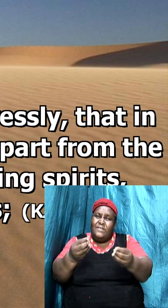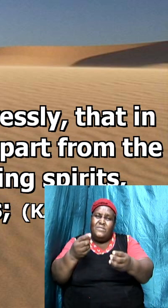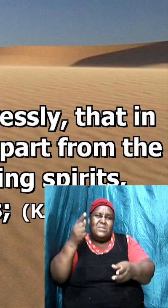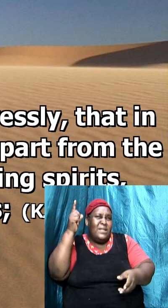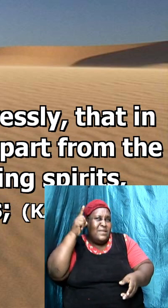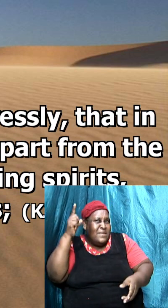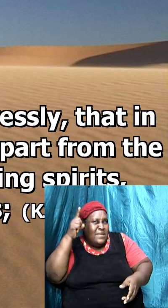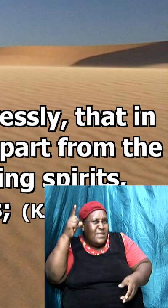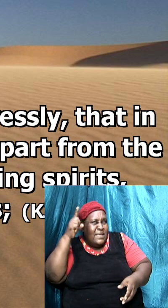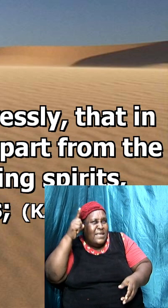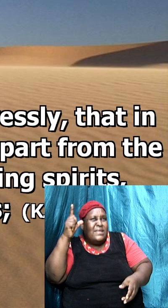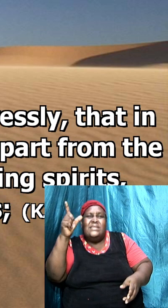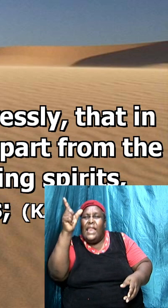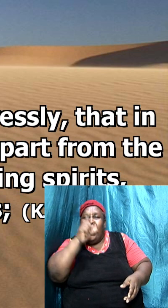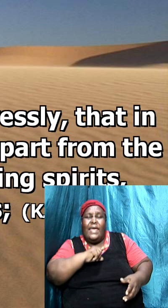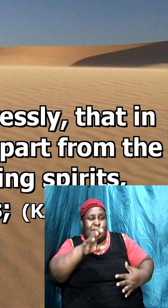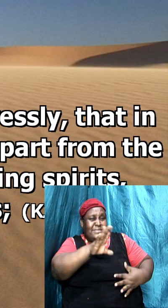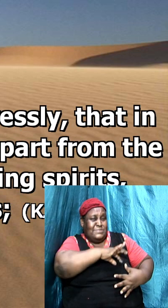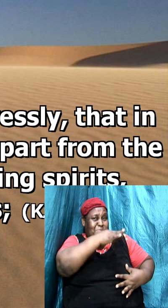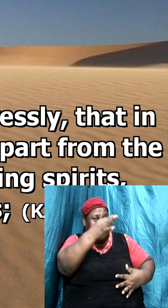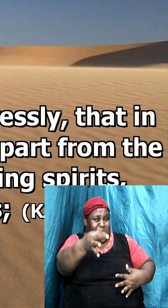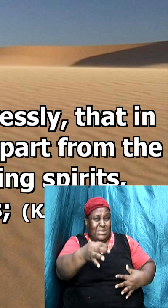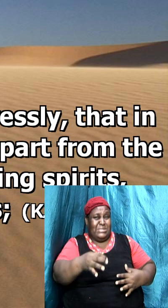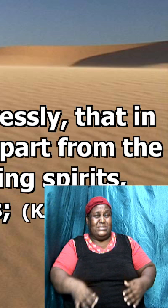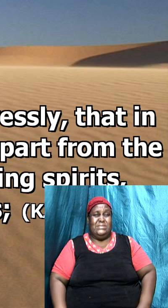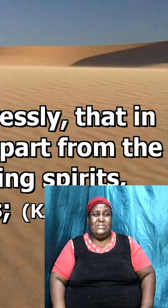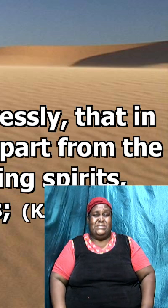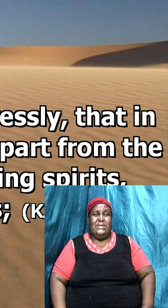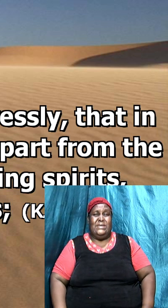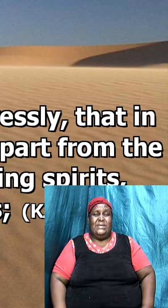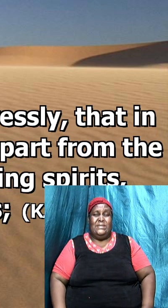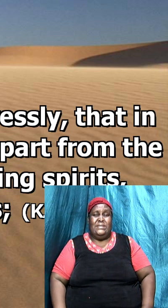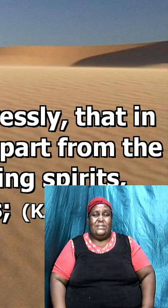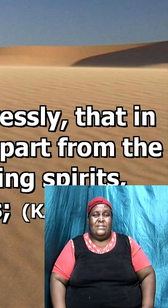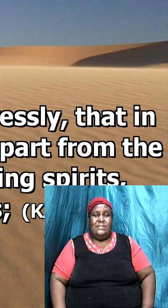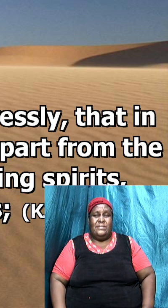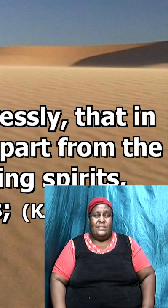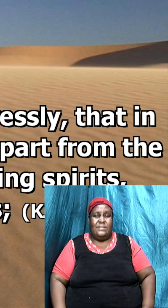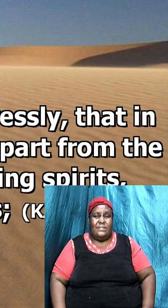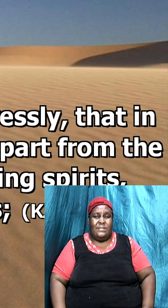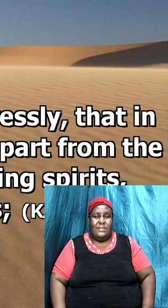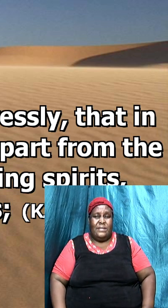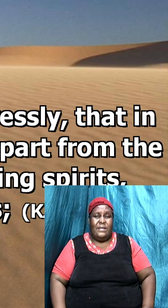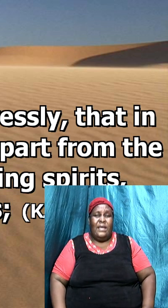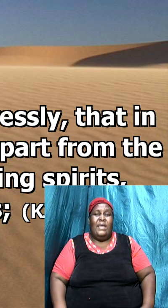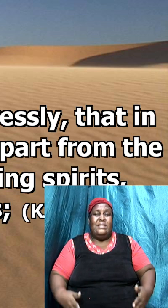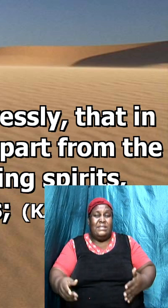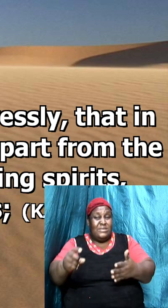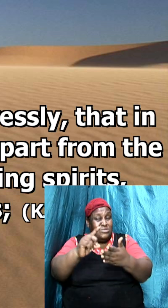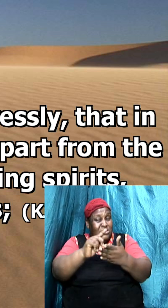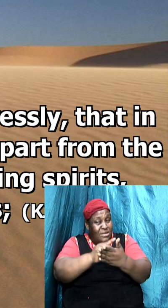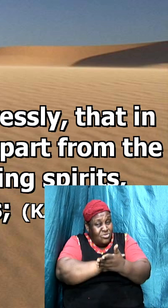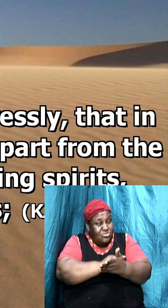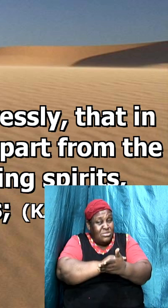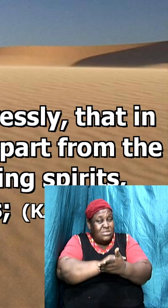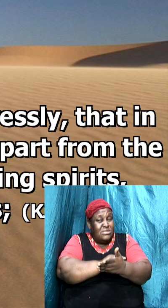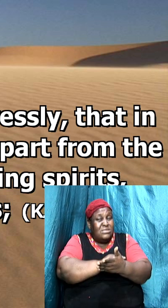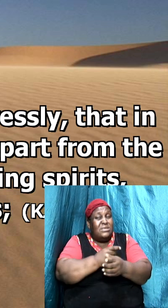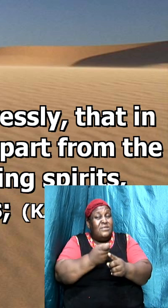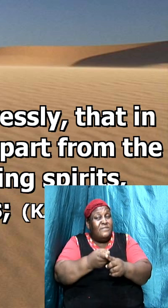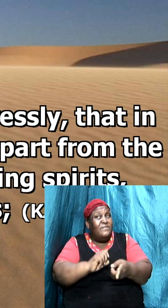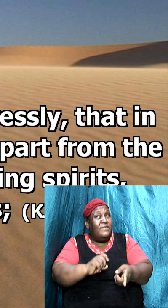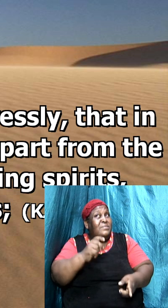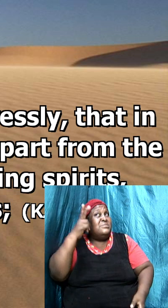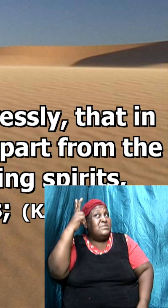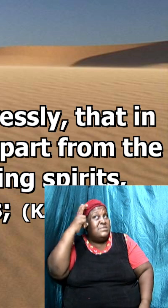to seducing spirits, these spirits will seduce and these doctrines from